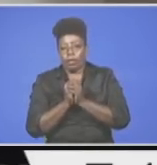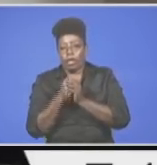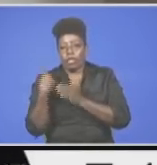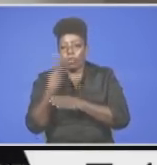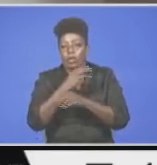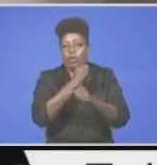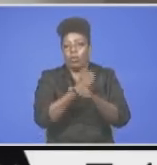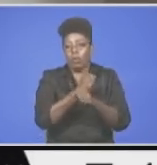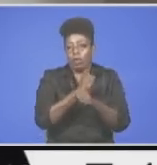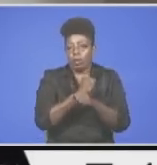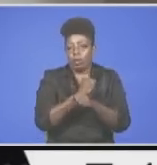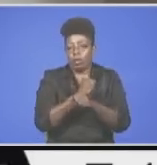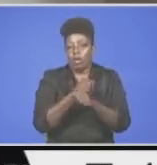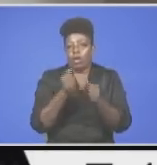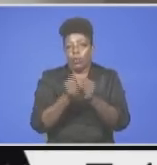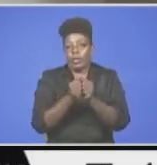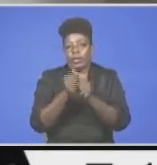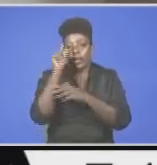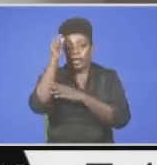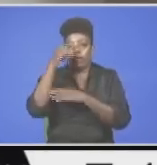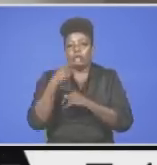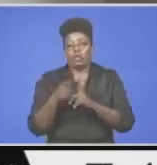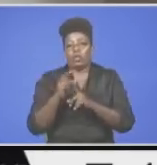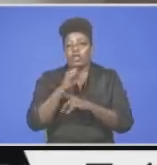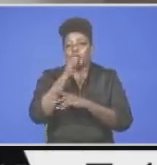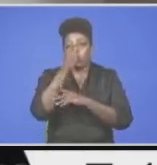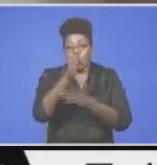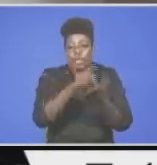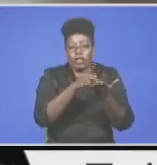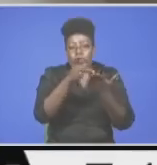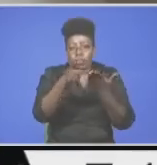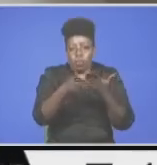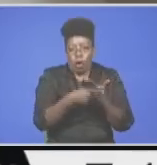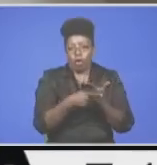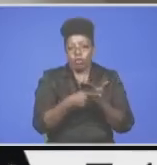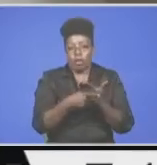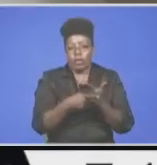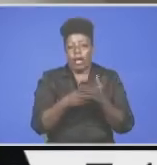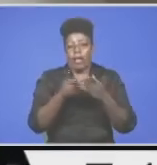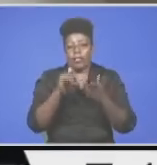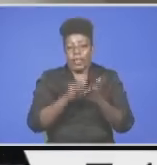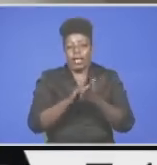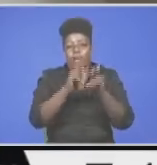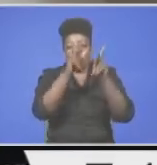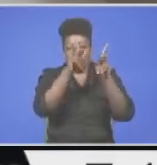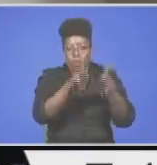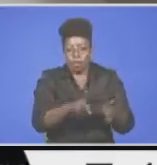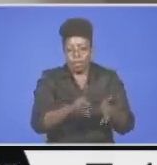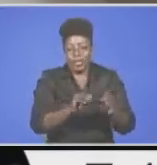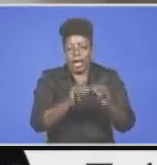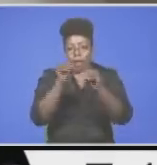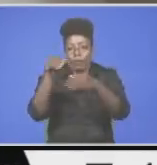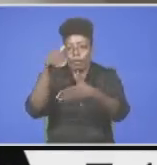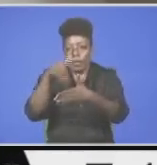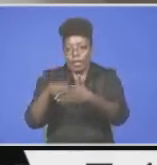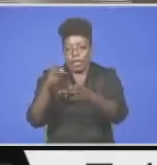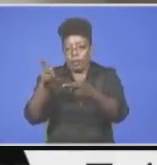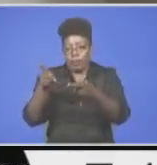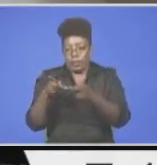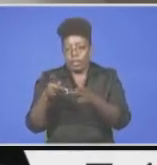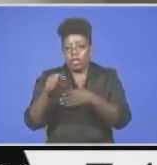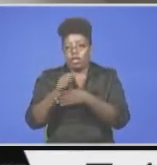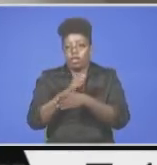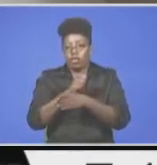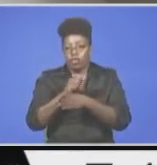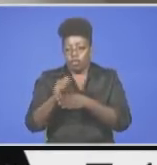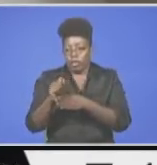to work with the government to ensure that these 52-week program persons are placed in a position where they are training and learning